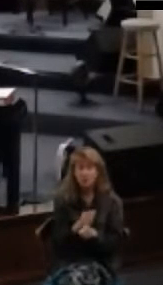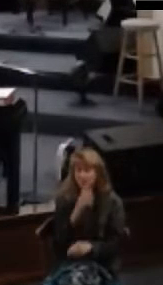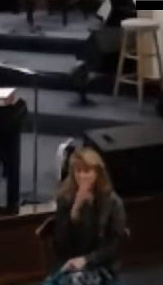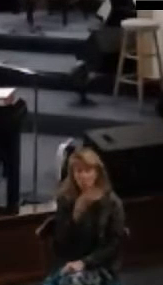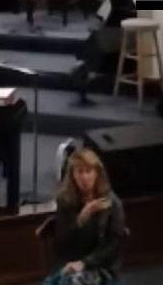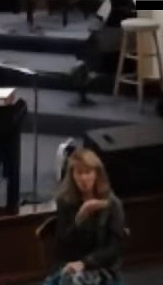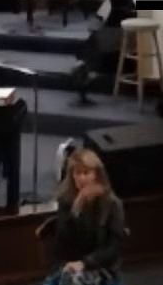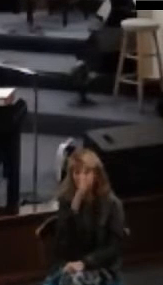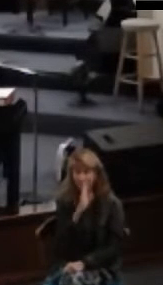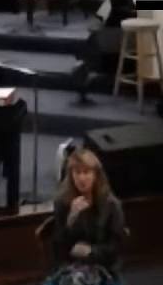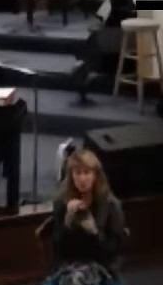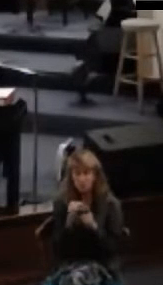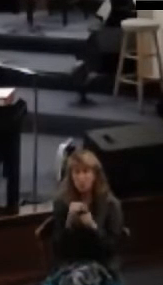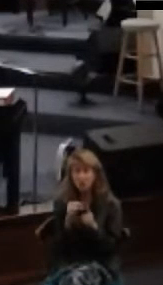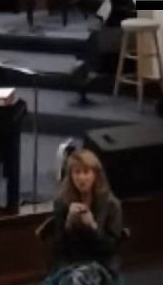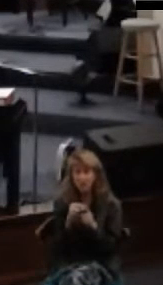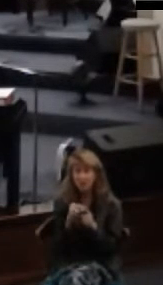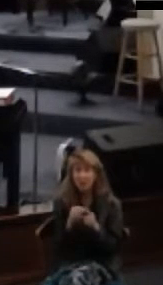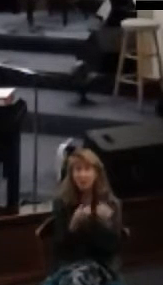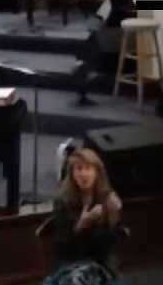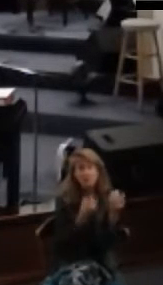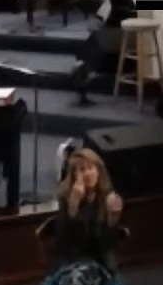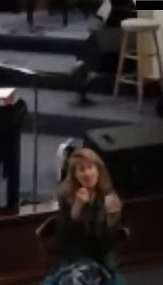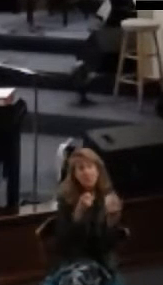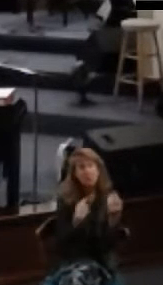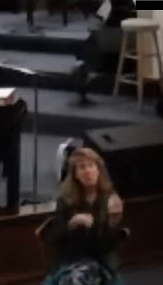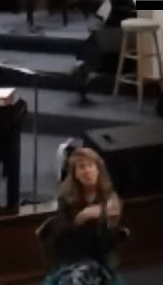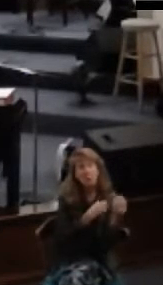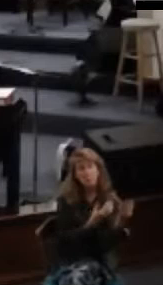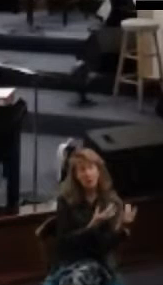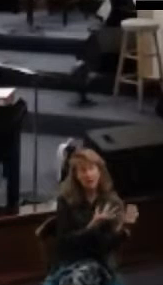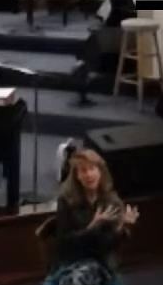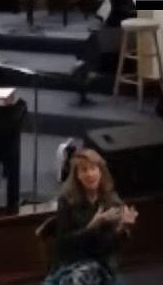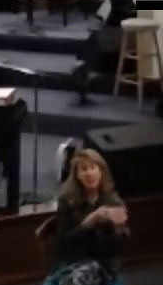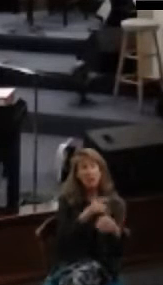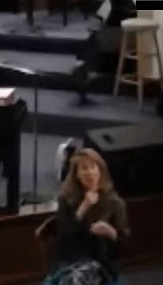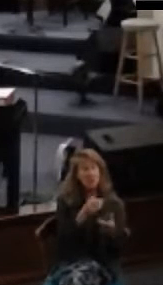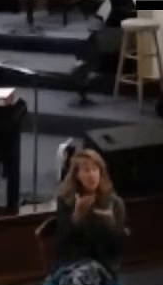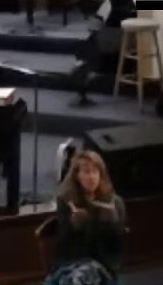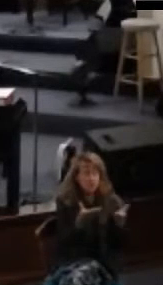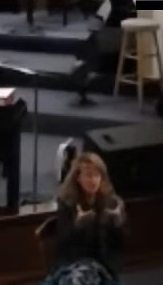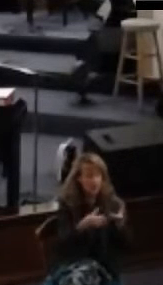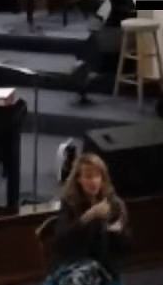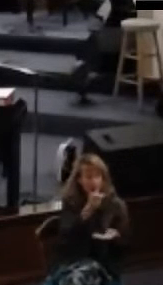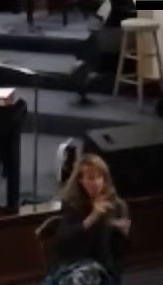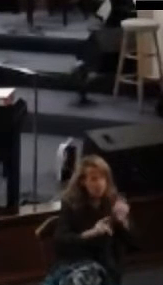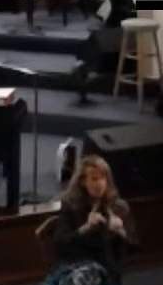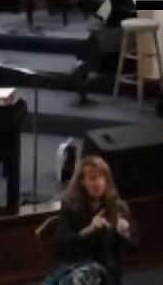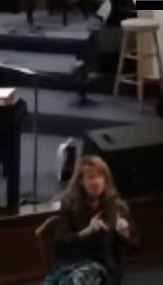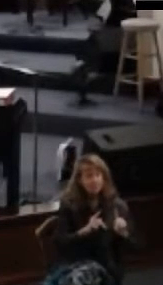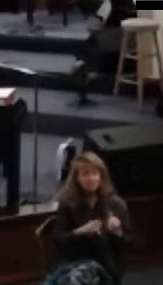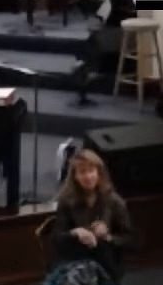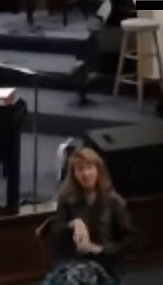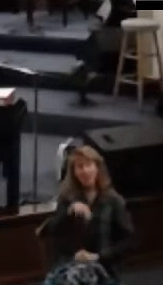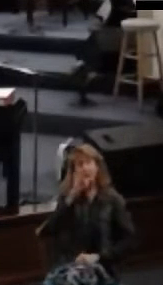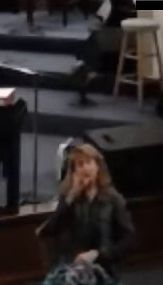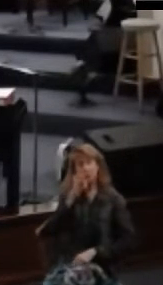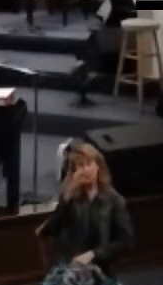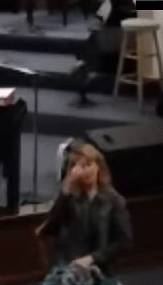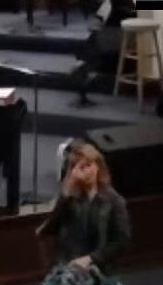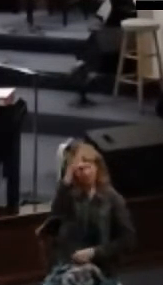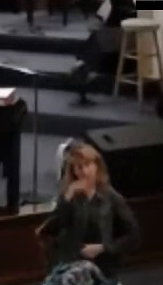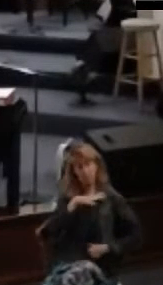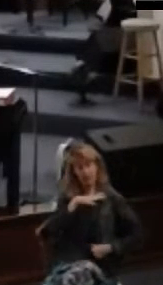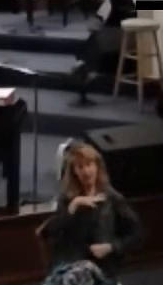God in order to wait on tables. Brothers and sisters, choose 7 men from among